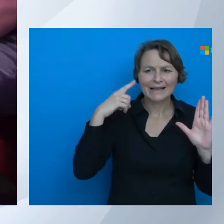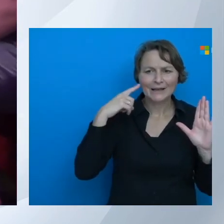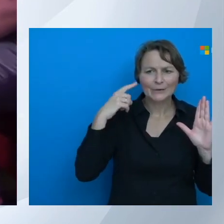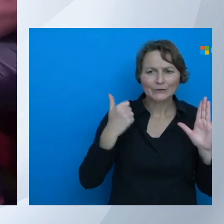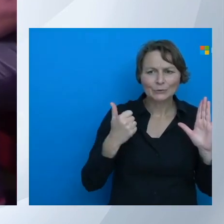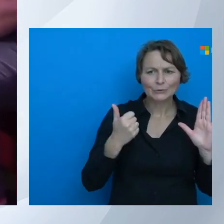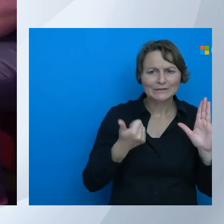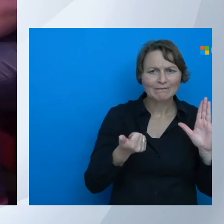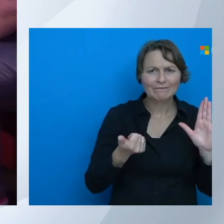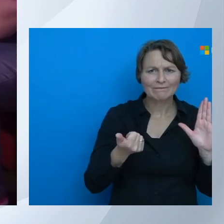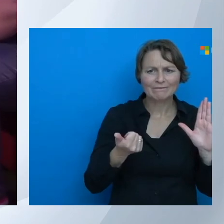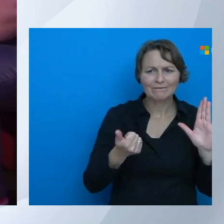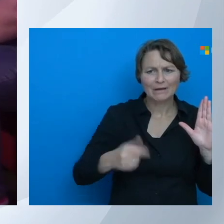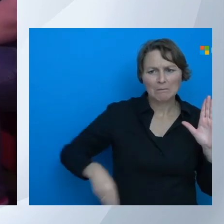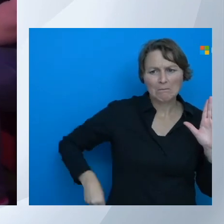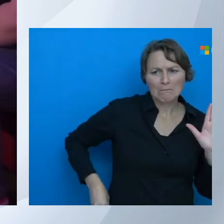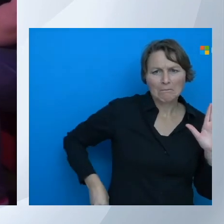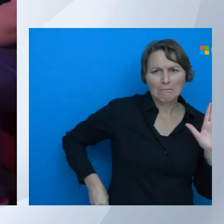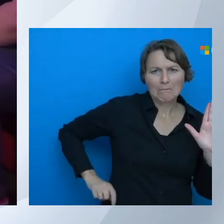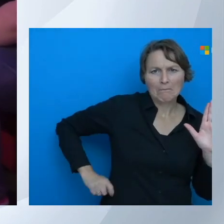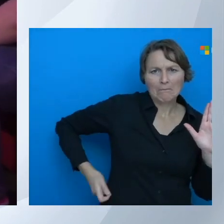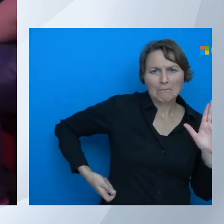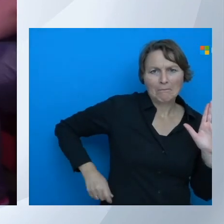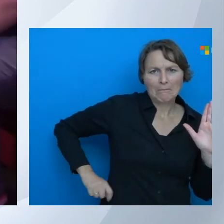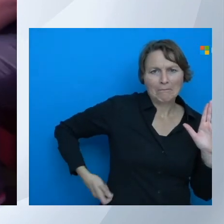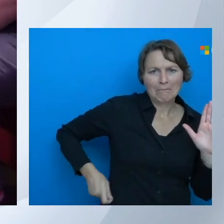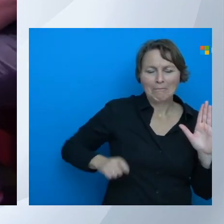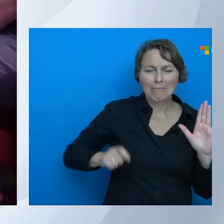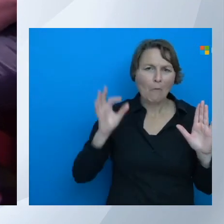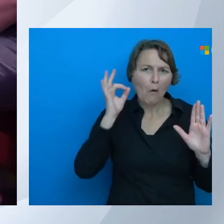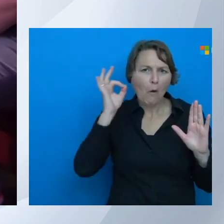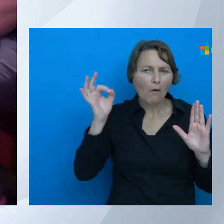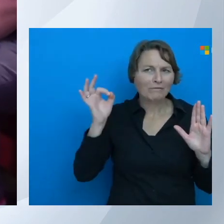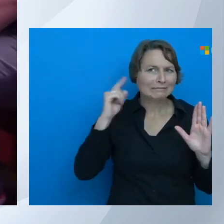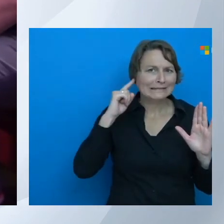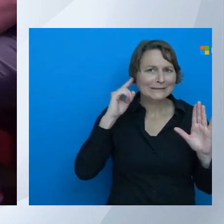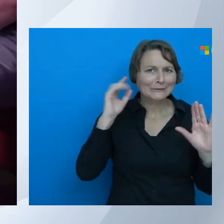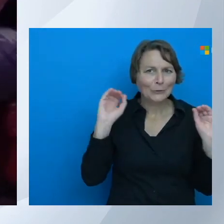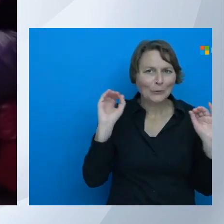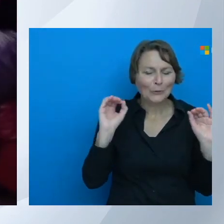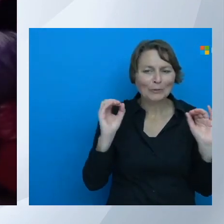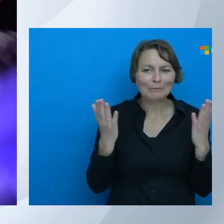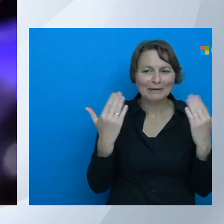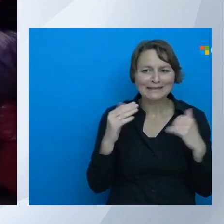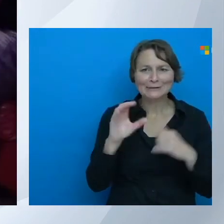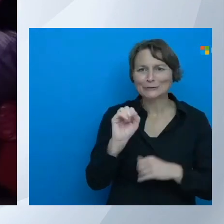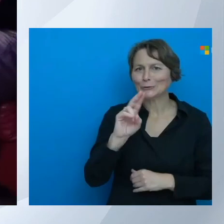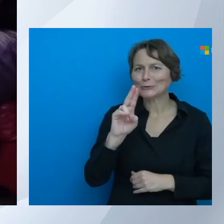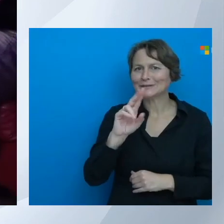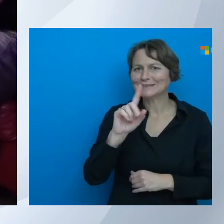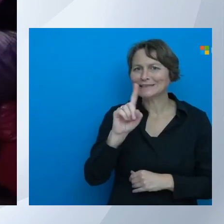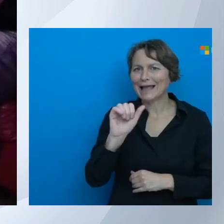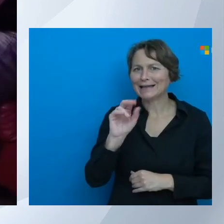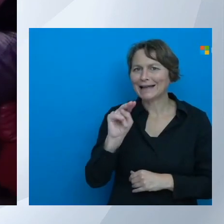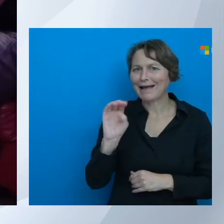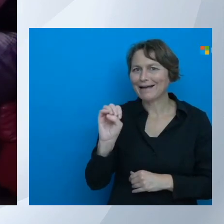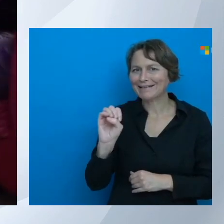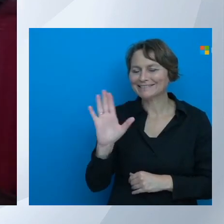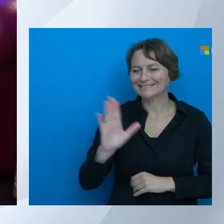the classic unmute. Oh dear. Hi, I'm a rookie.